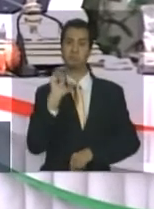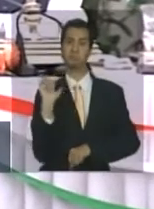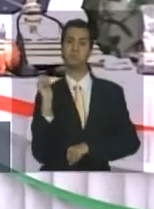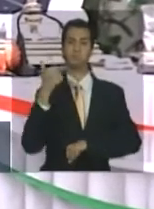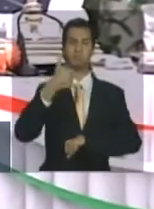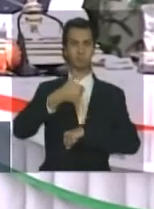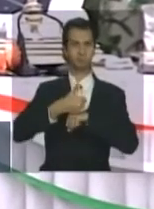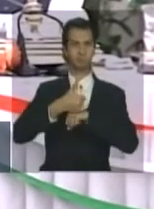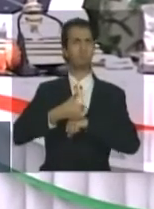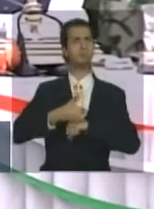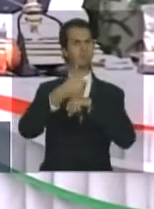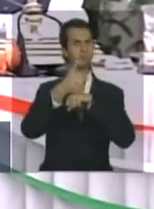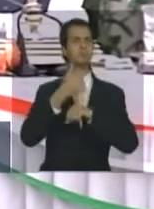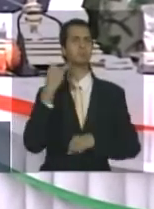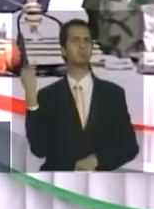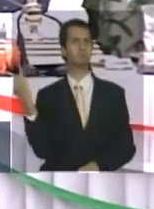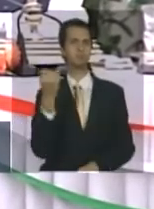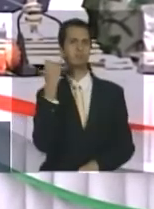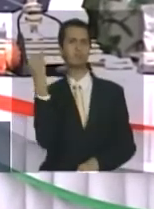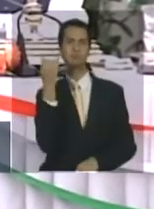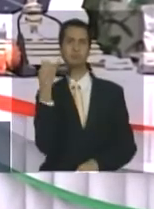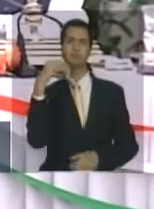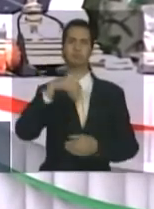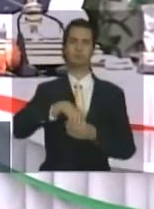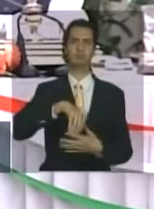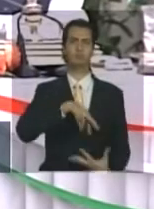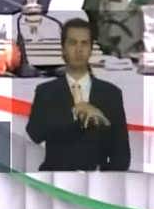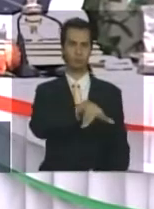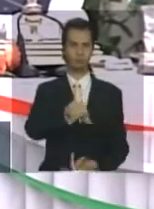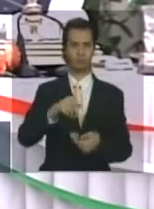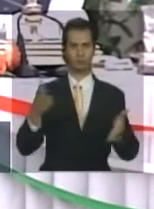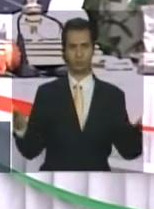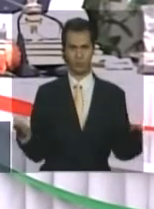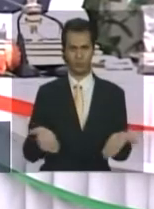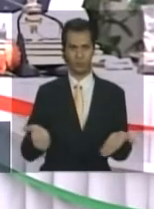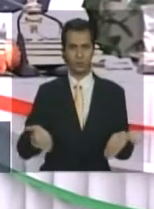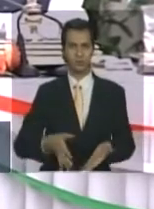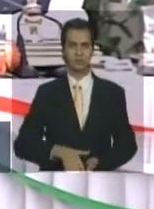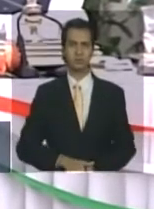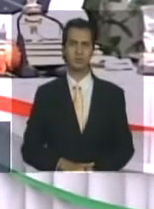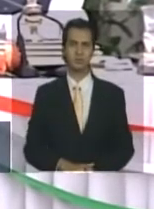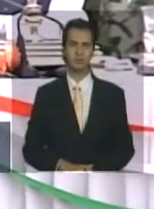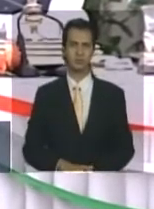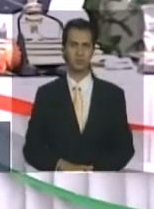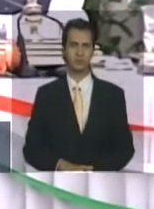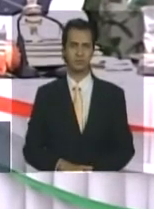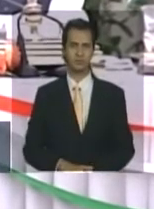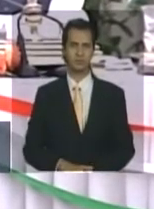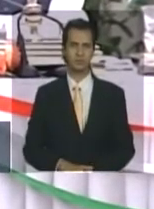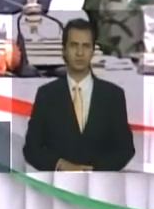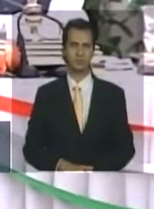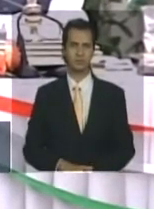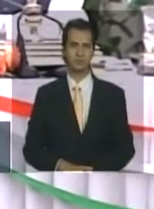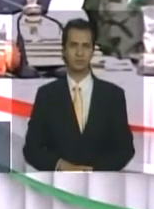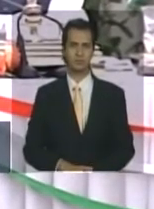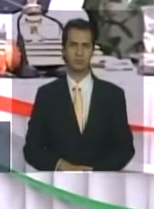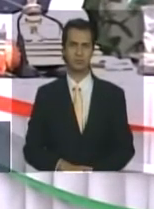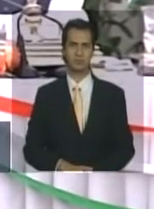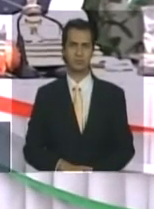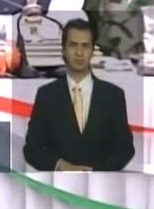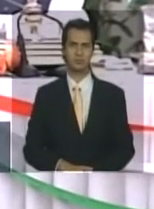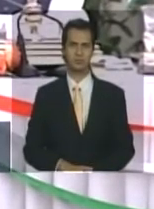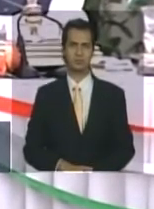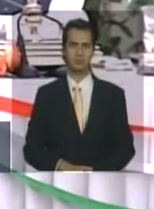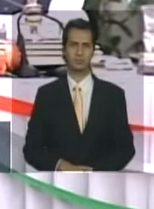have made it possible for us to build a solid, confidence-based relationship, one that makes us stronger in tackling